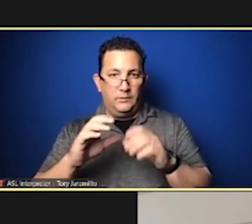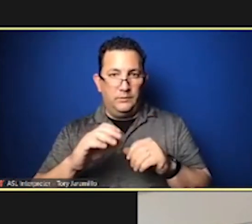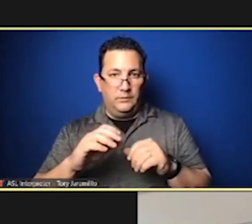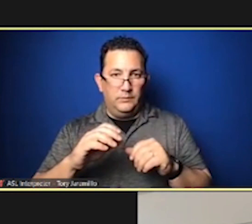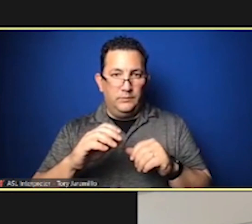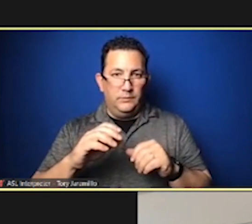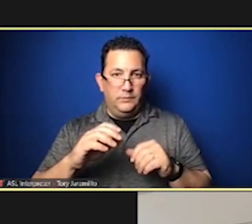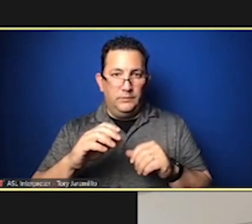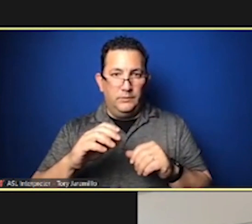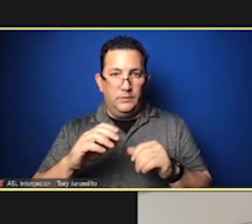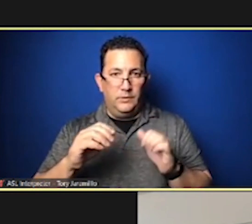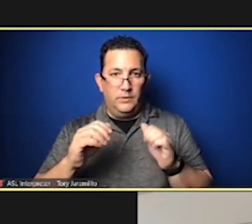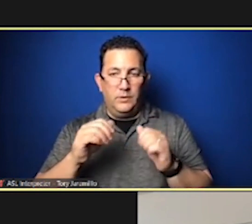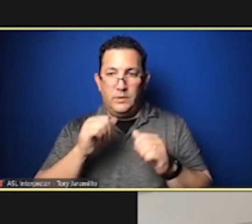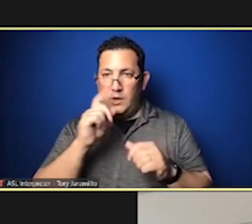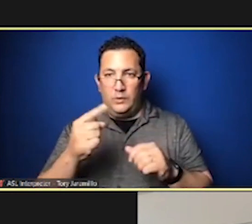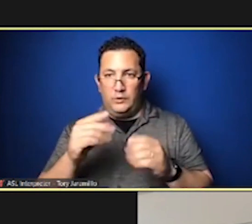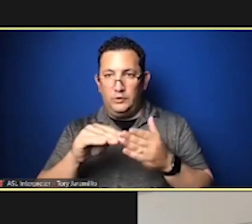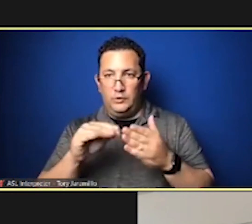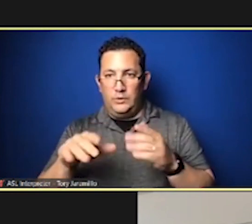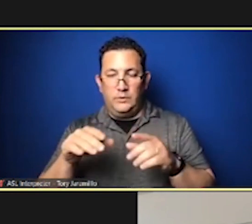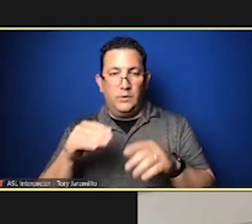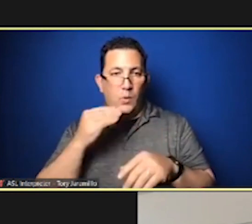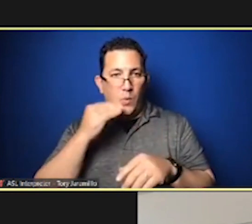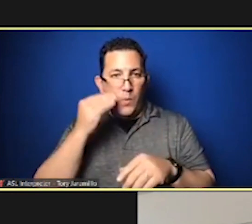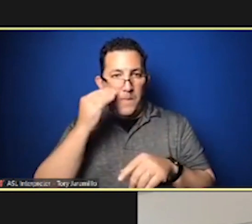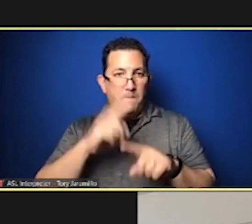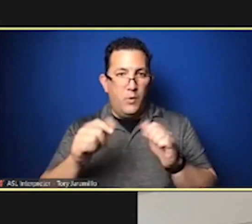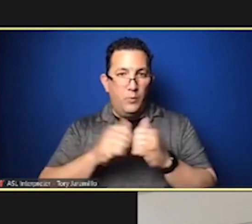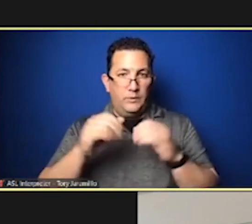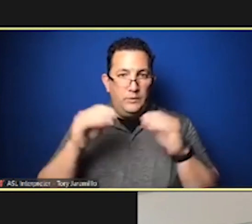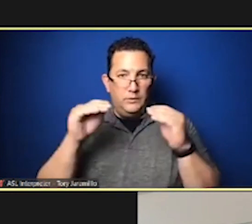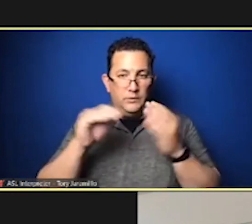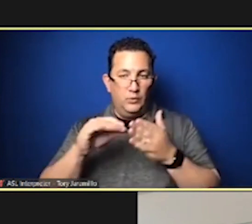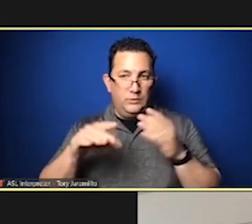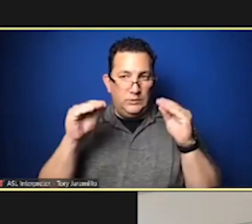your students at home, but with the student's teacher as well.